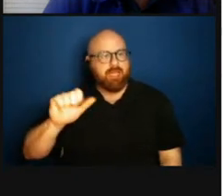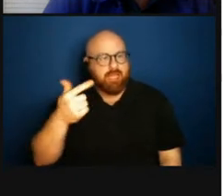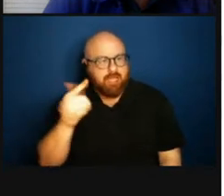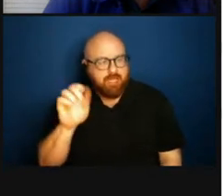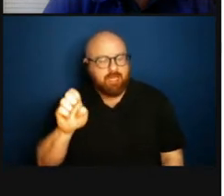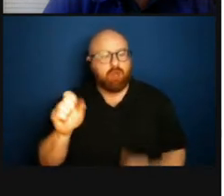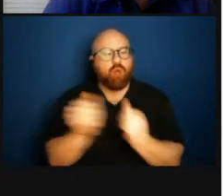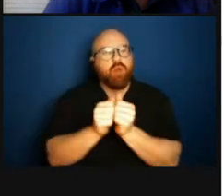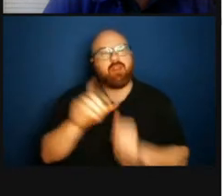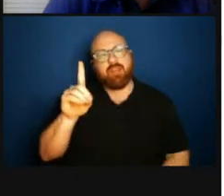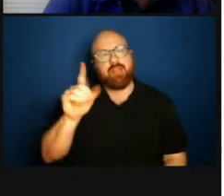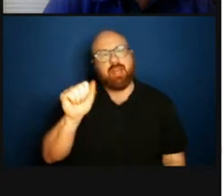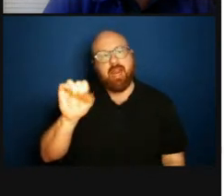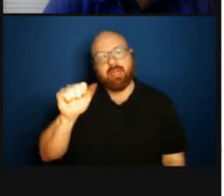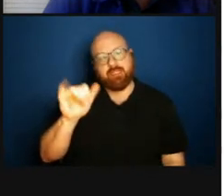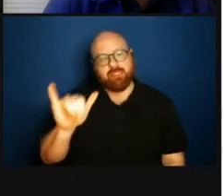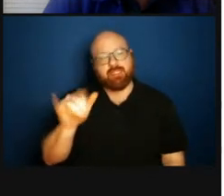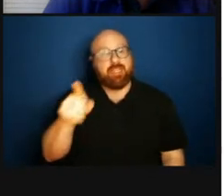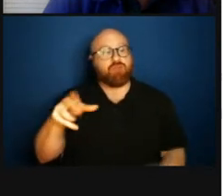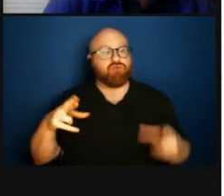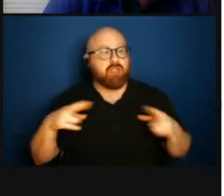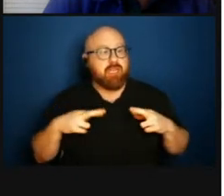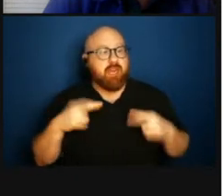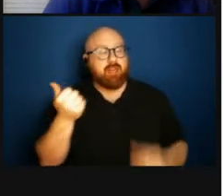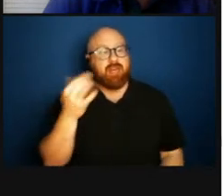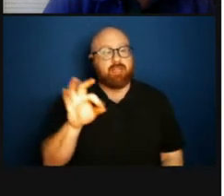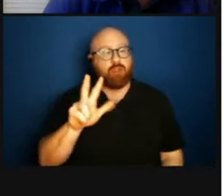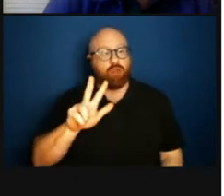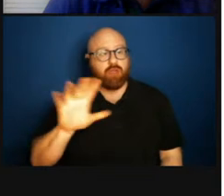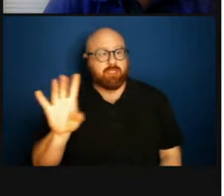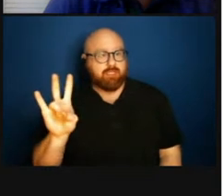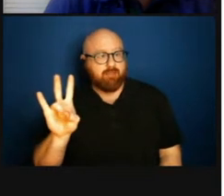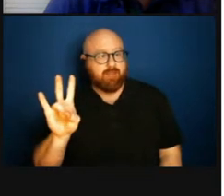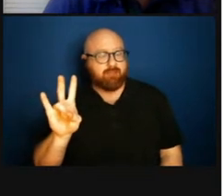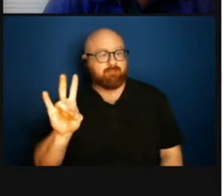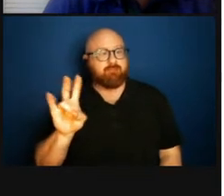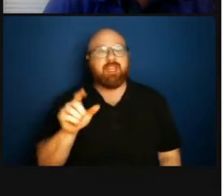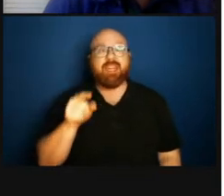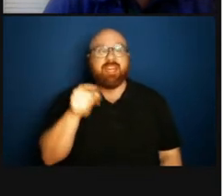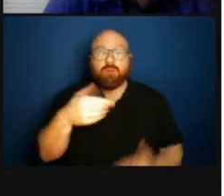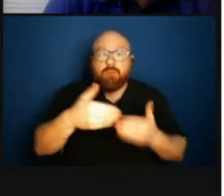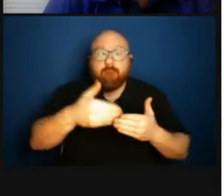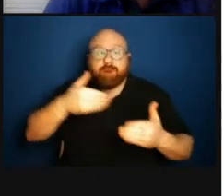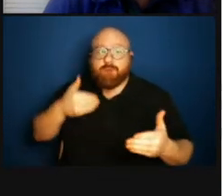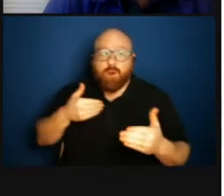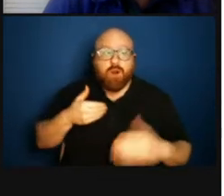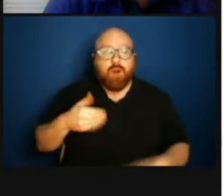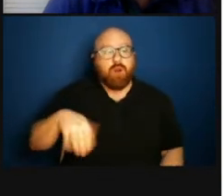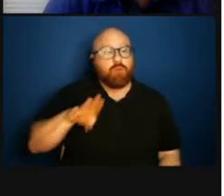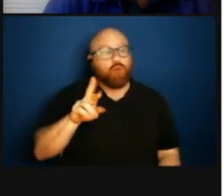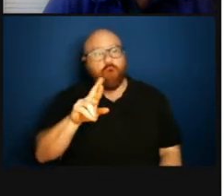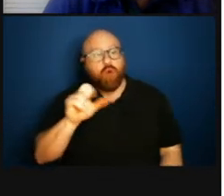retired in 1937, to be followed by Brooks Robinson,